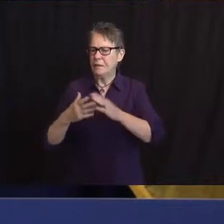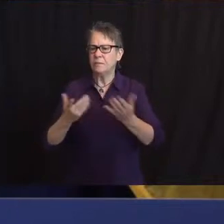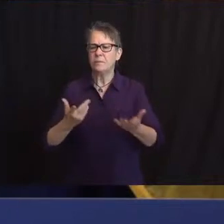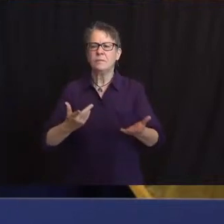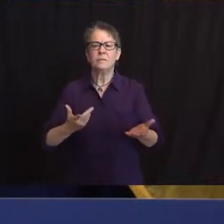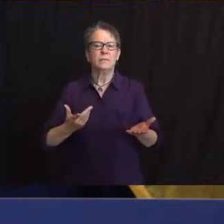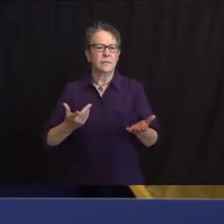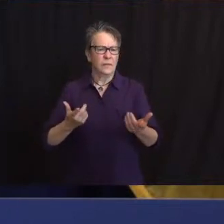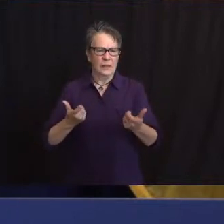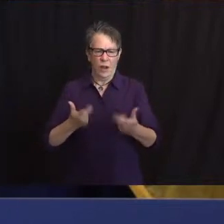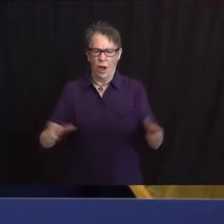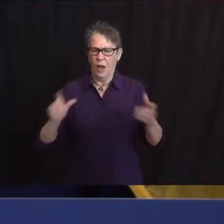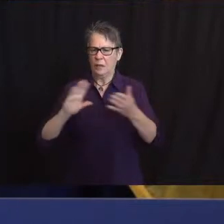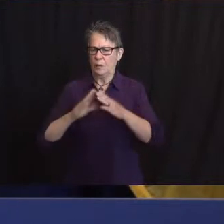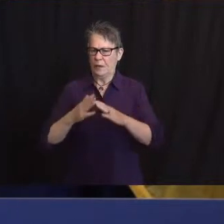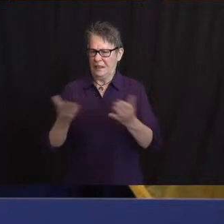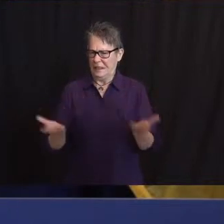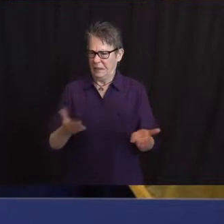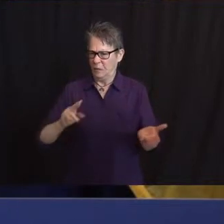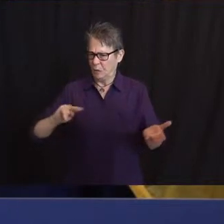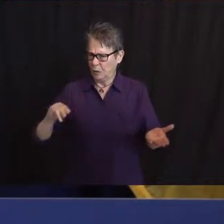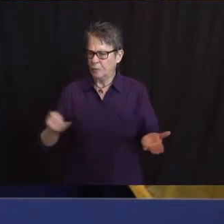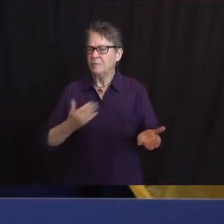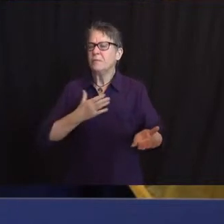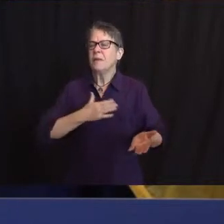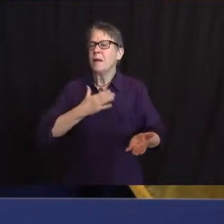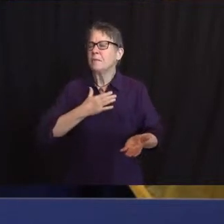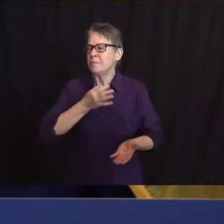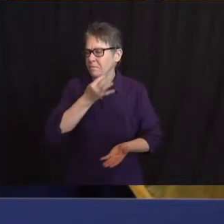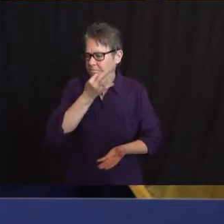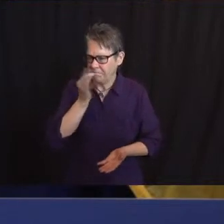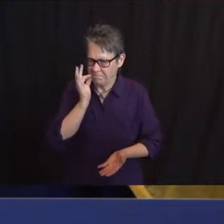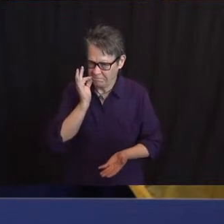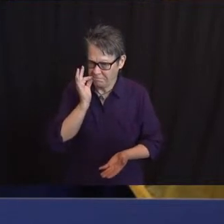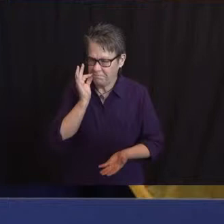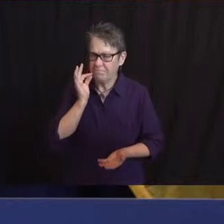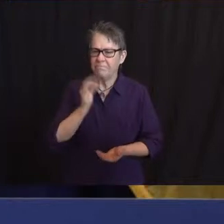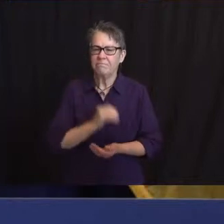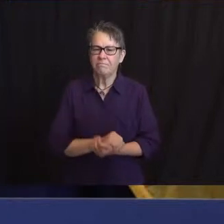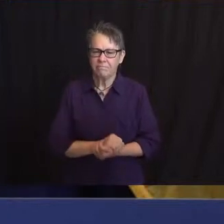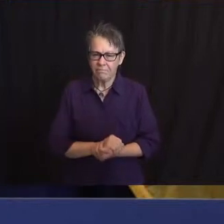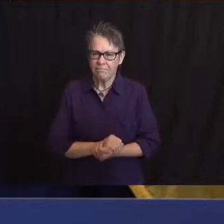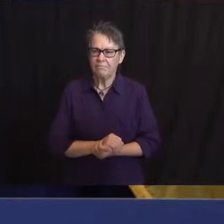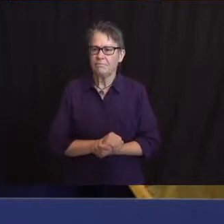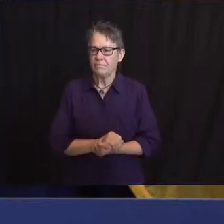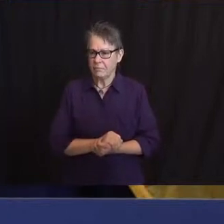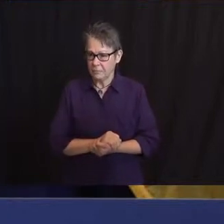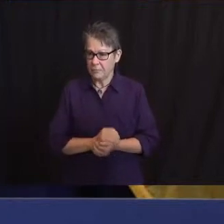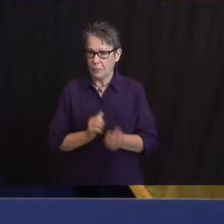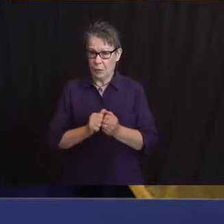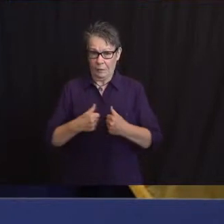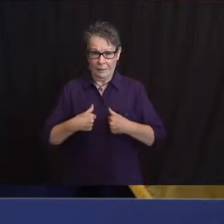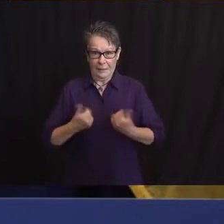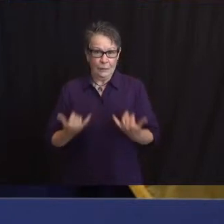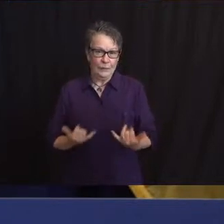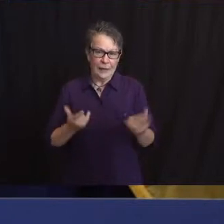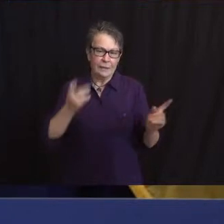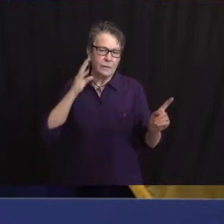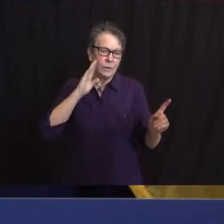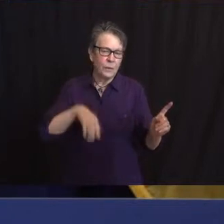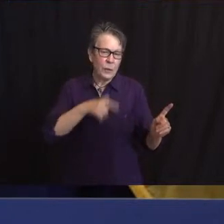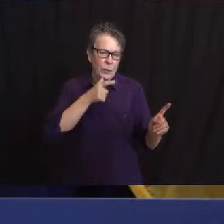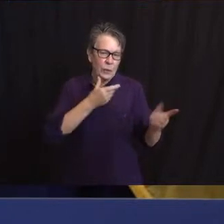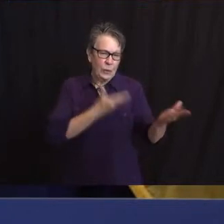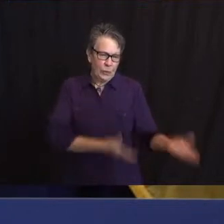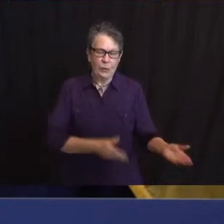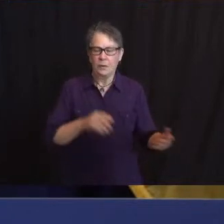States. Ramadan Mubarak. With me, as usual, the woman to my right, who needs no introduction, the Commissioner of the Department